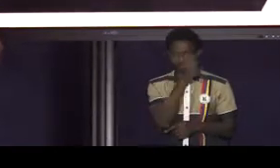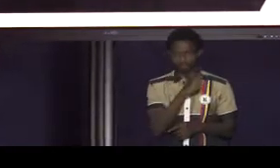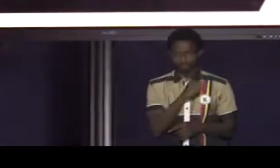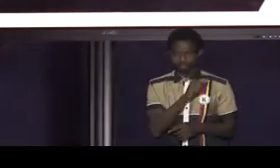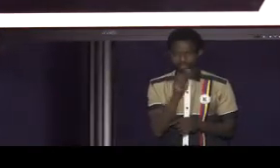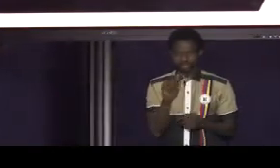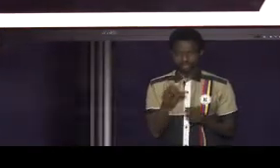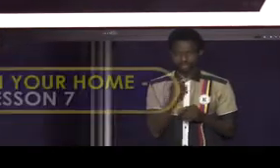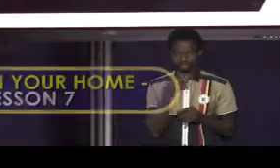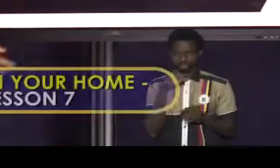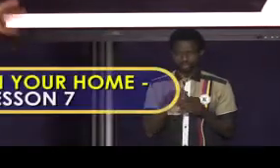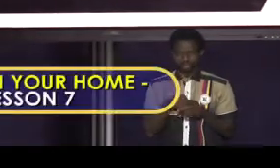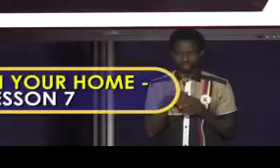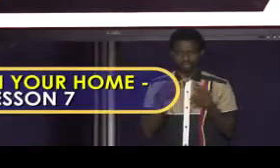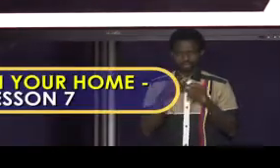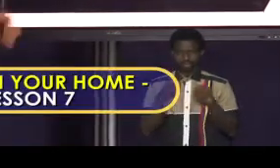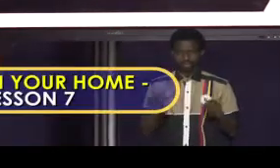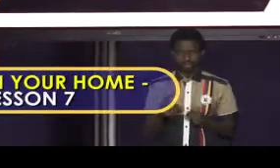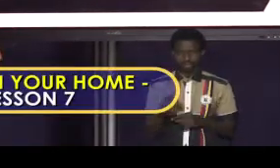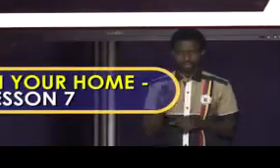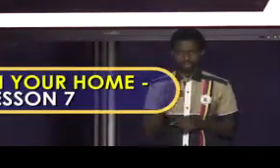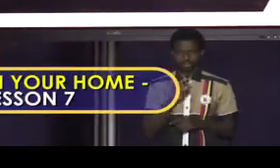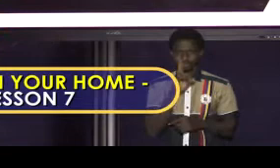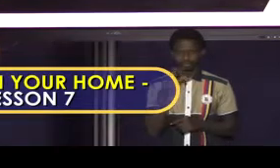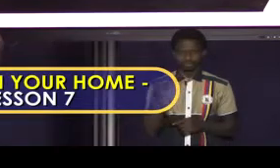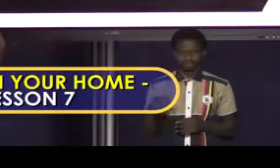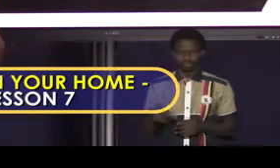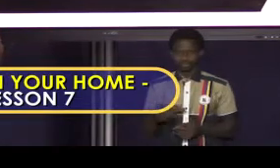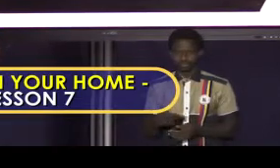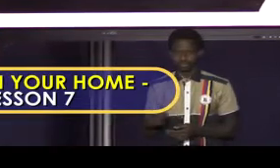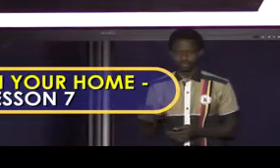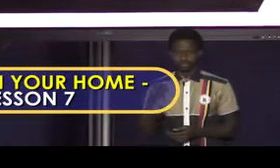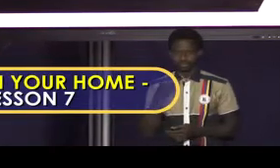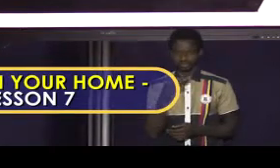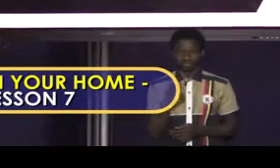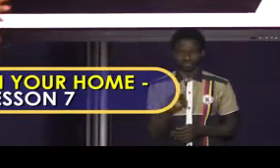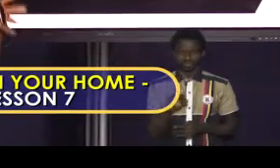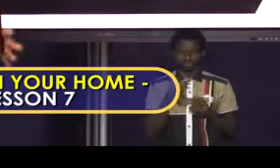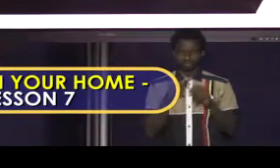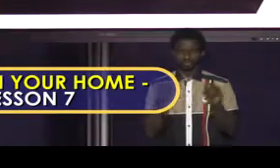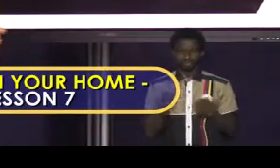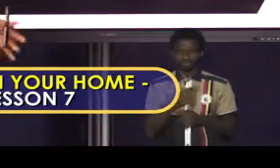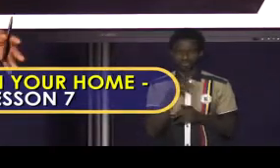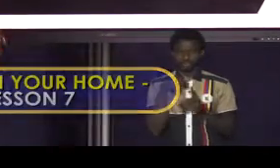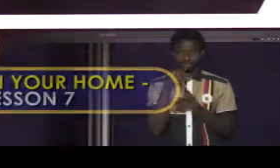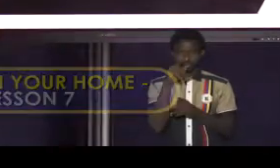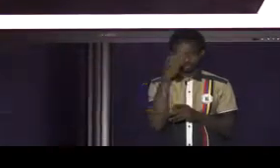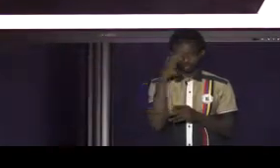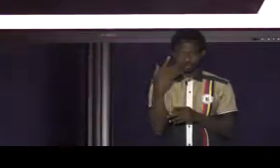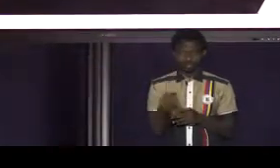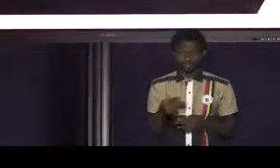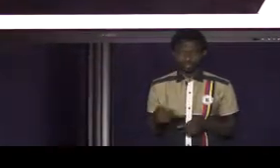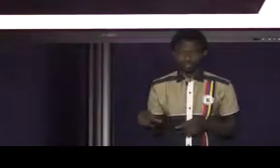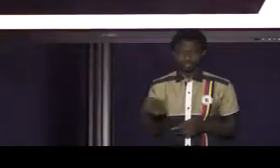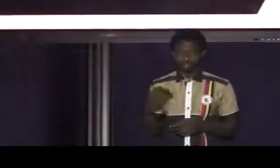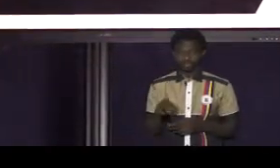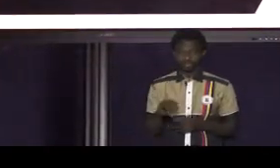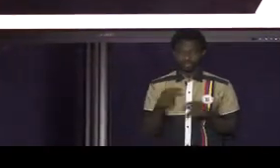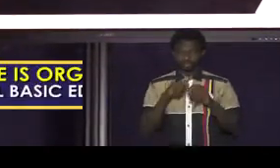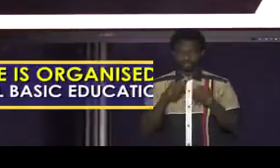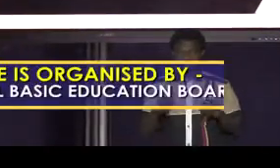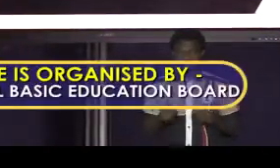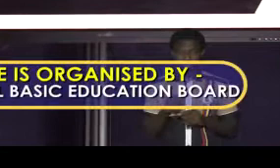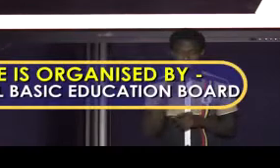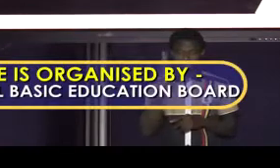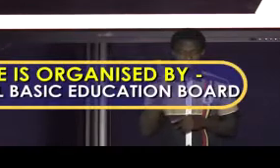angles in triangles using the properties of the triangle. That is, when you know the properties of a triangle, you will use